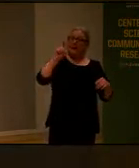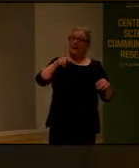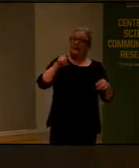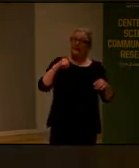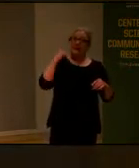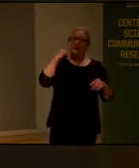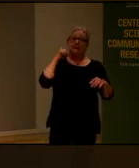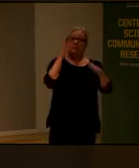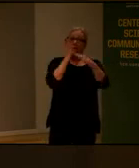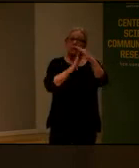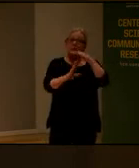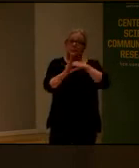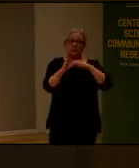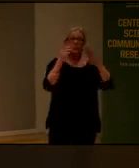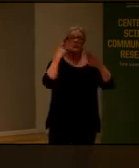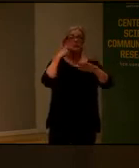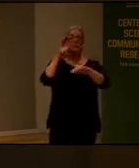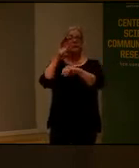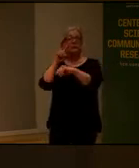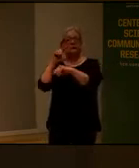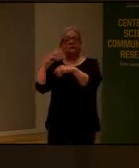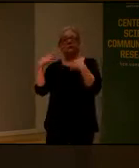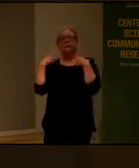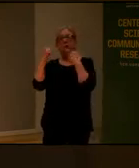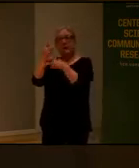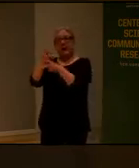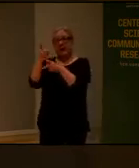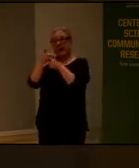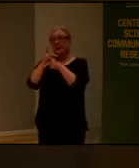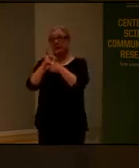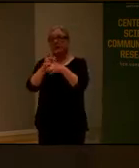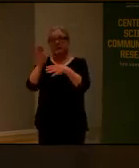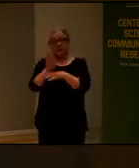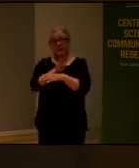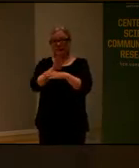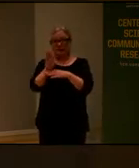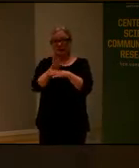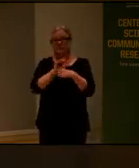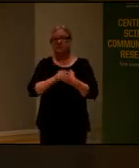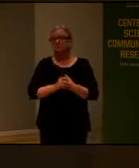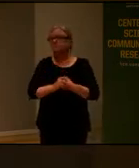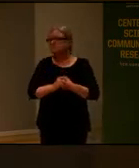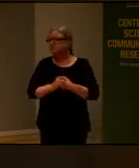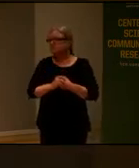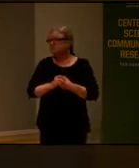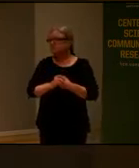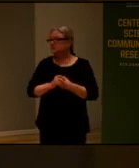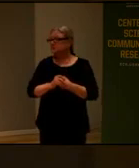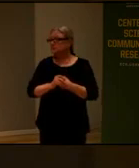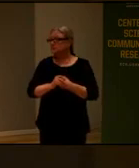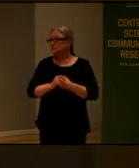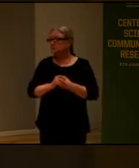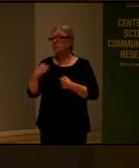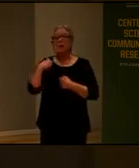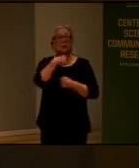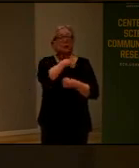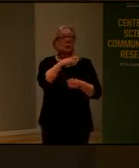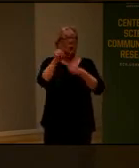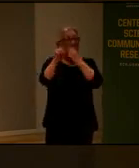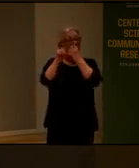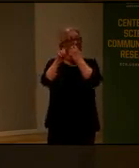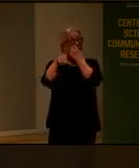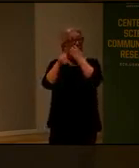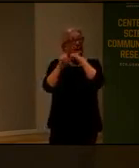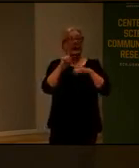humility in the healthcare industry, especially, that there is a problem. We have to, the